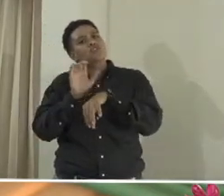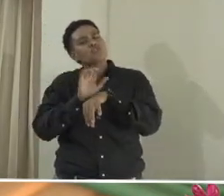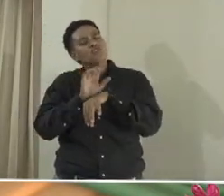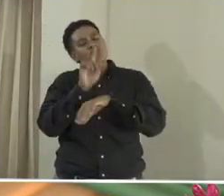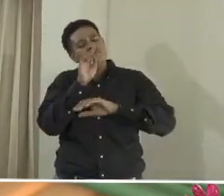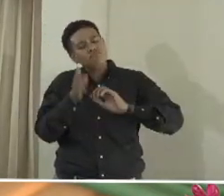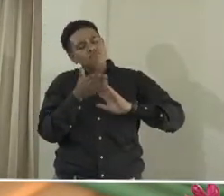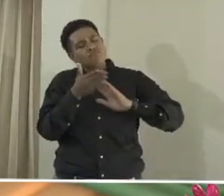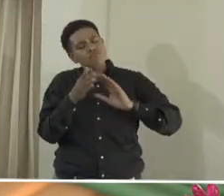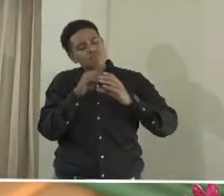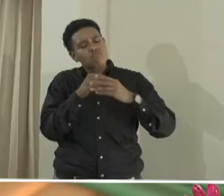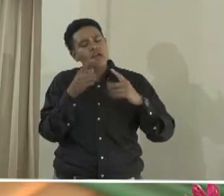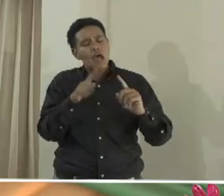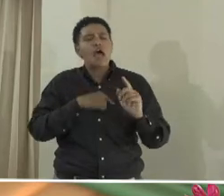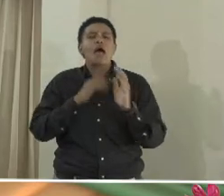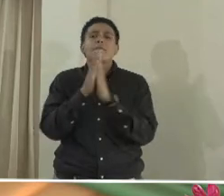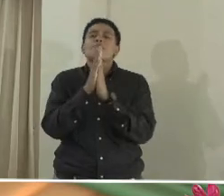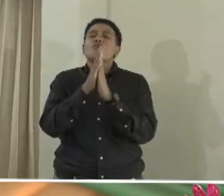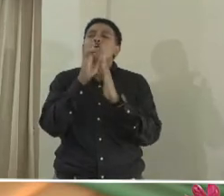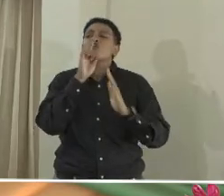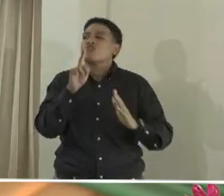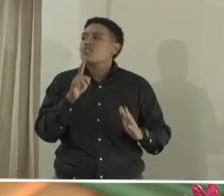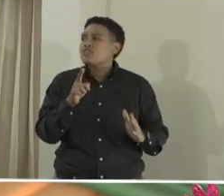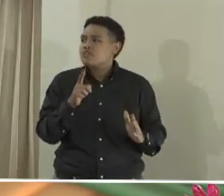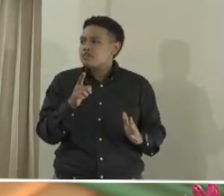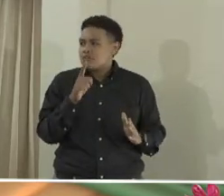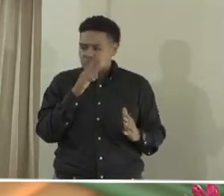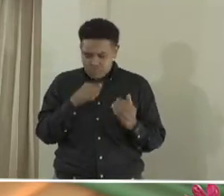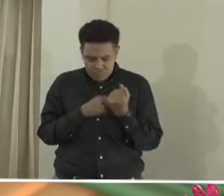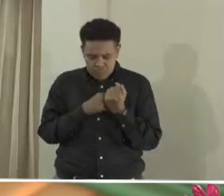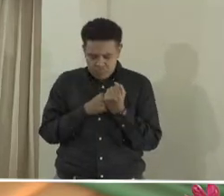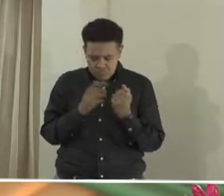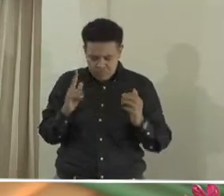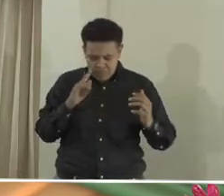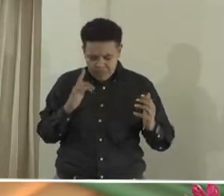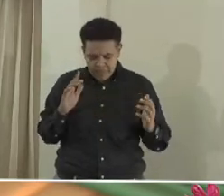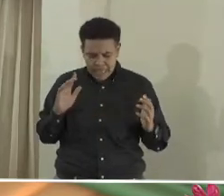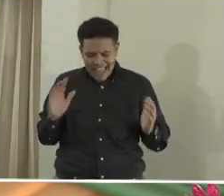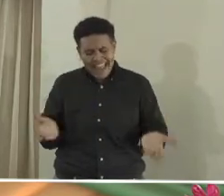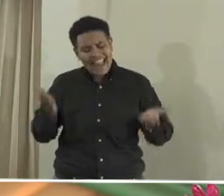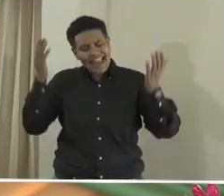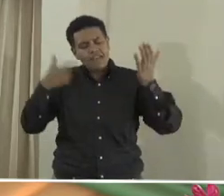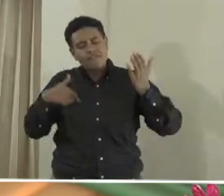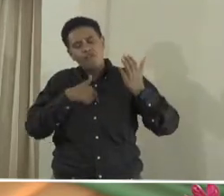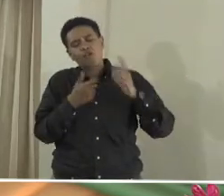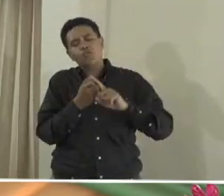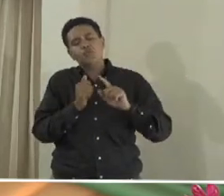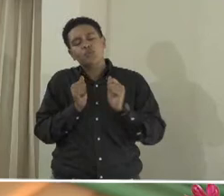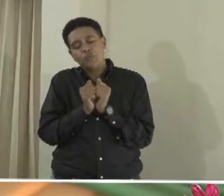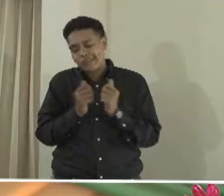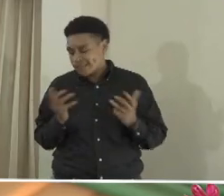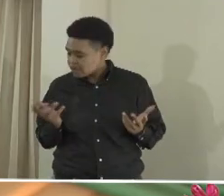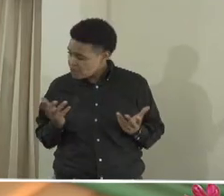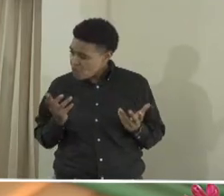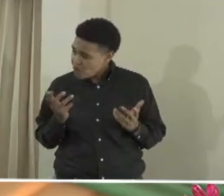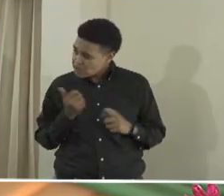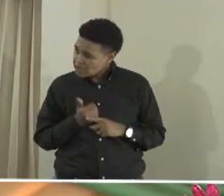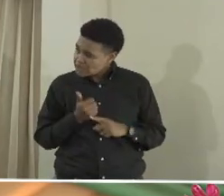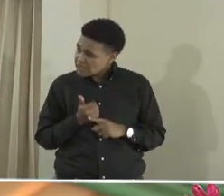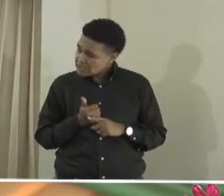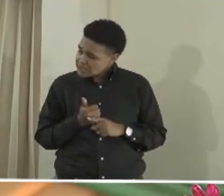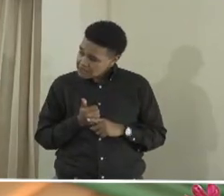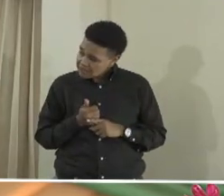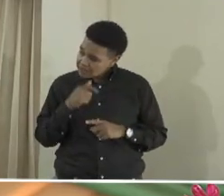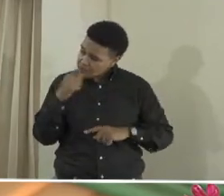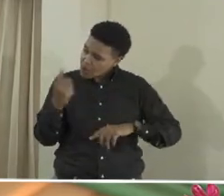forerunner. I pray you'll lift us from our lethargy, God, and lift us to become a forerunning instrument, not only